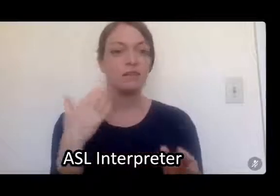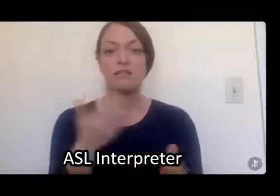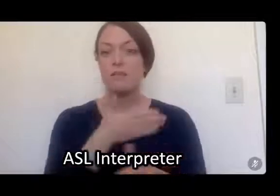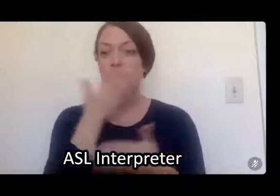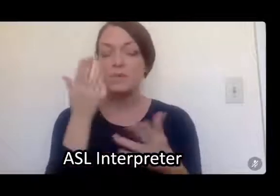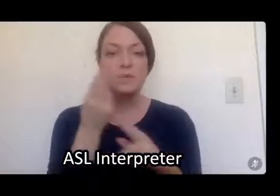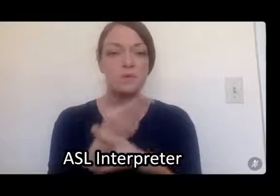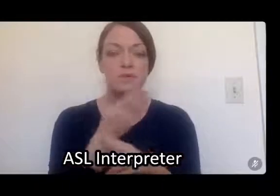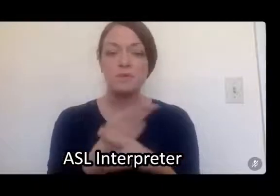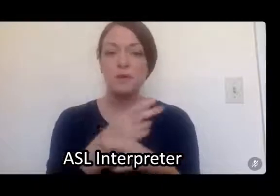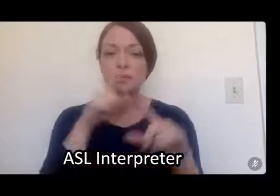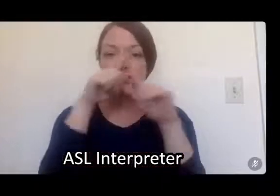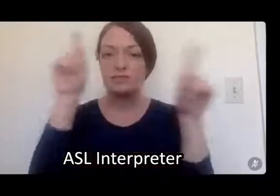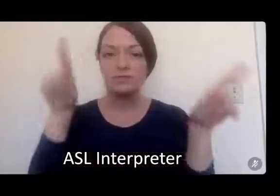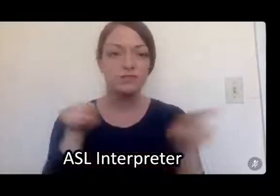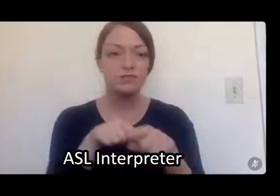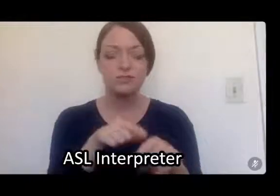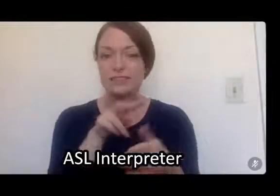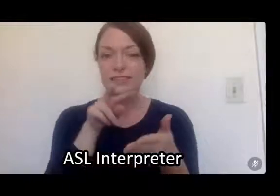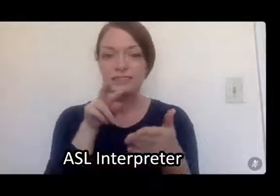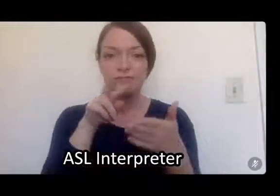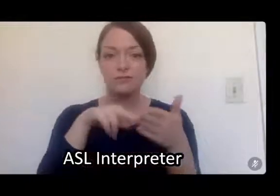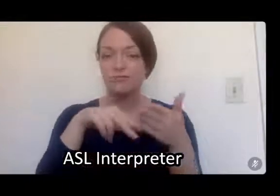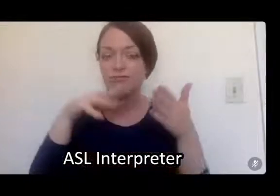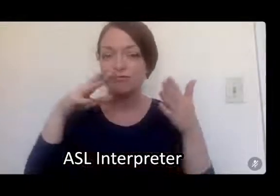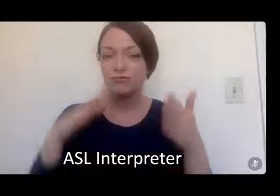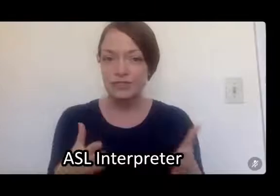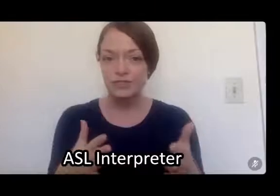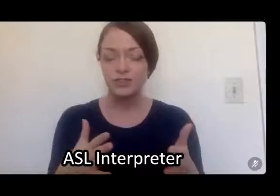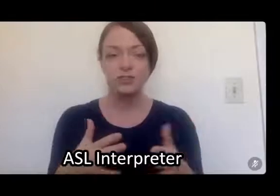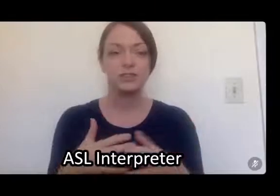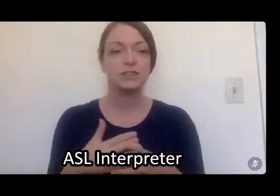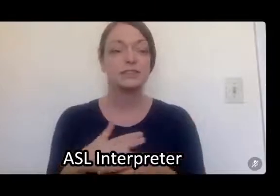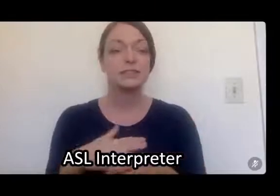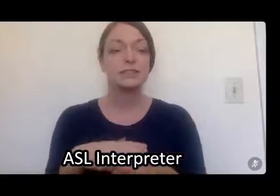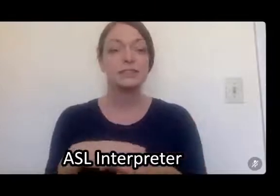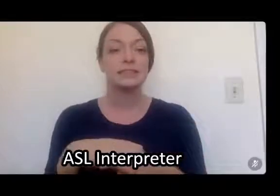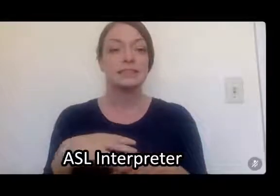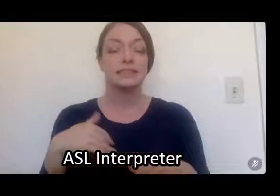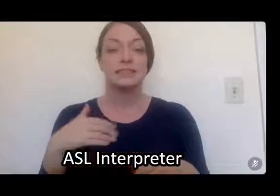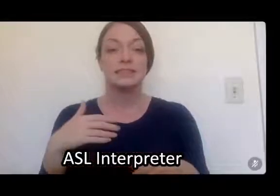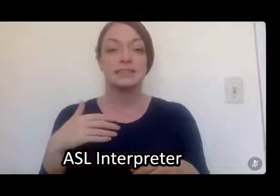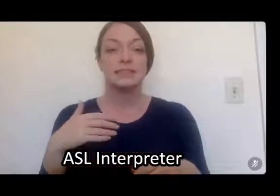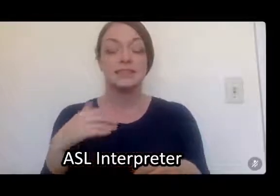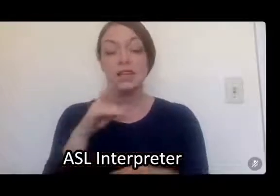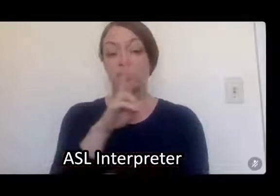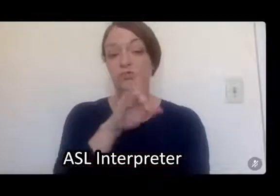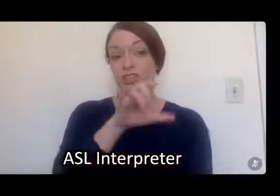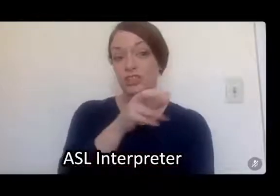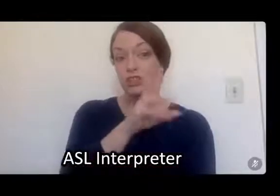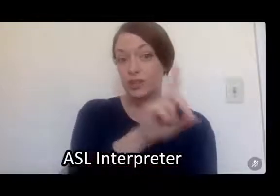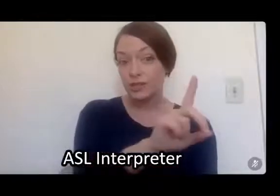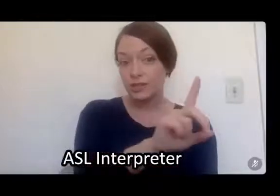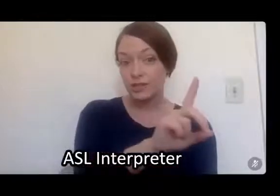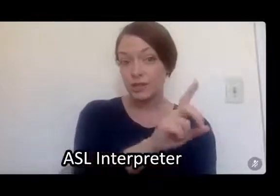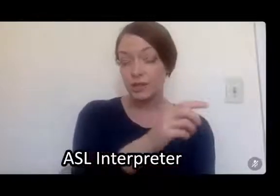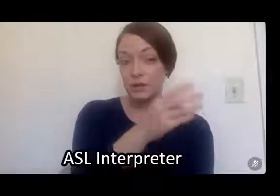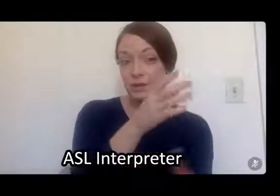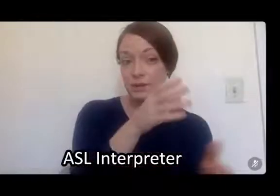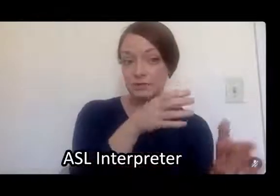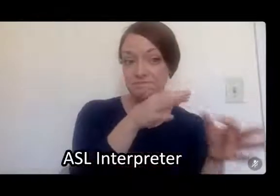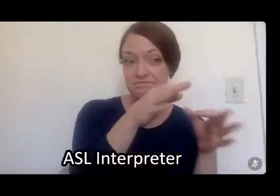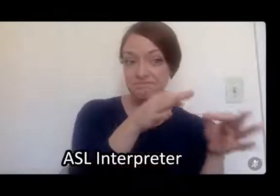the time counts for it that I need it. Richard, you want to tell us a bit about yourself?